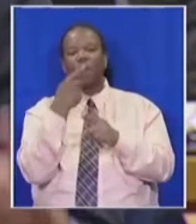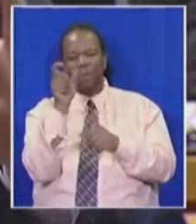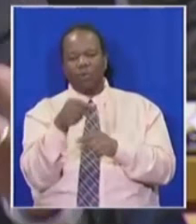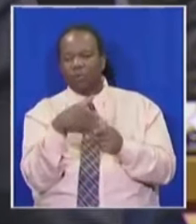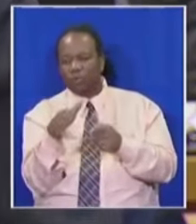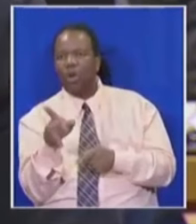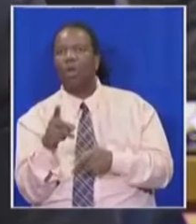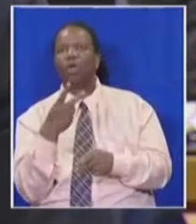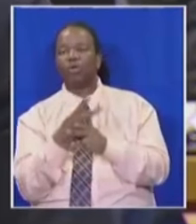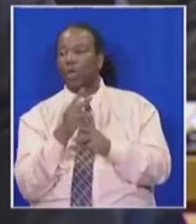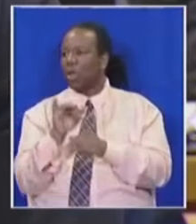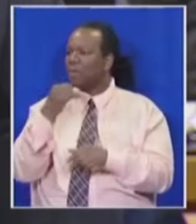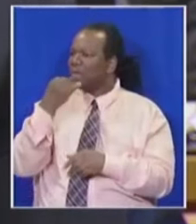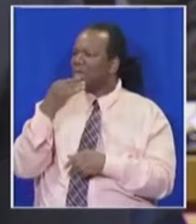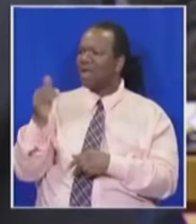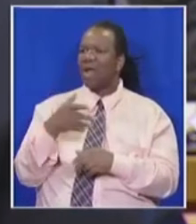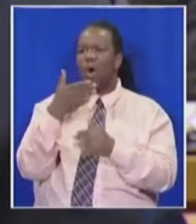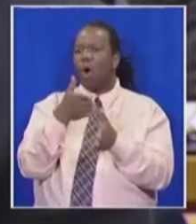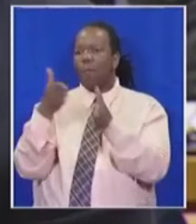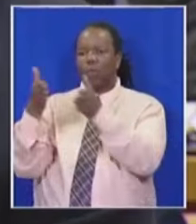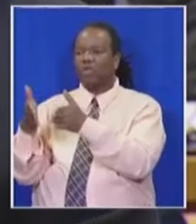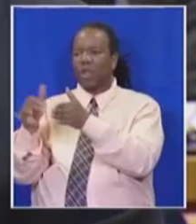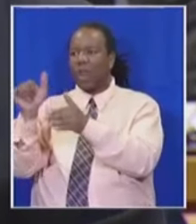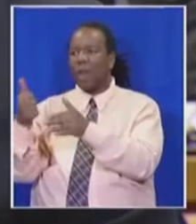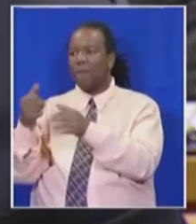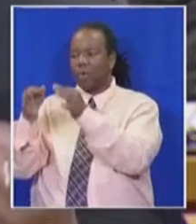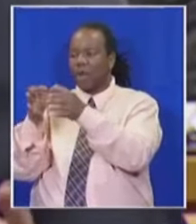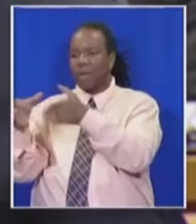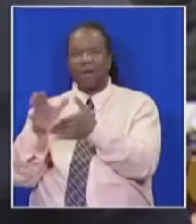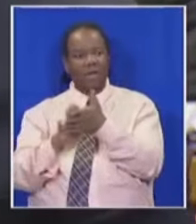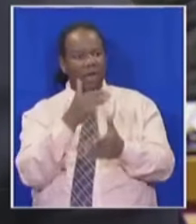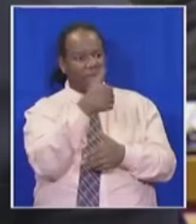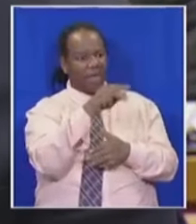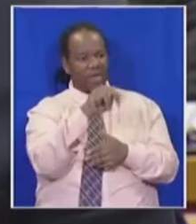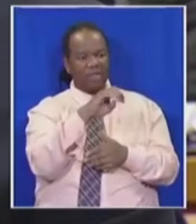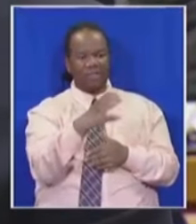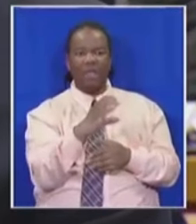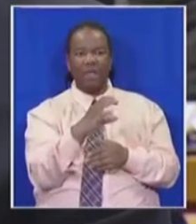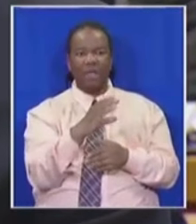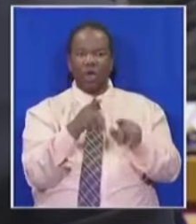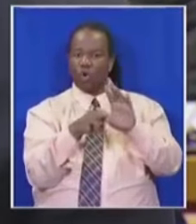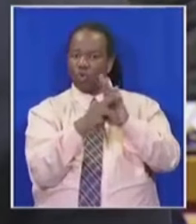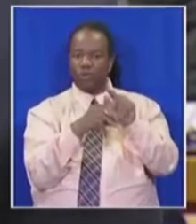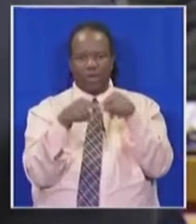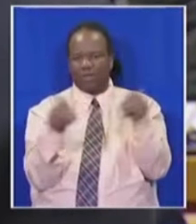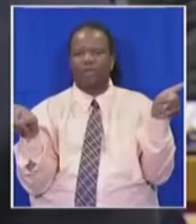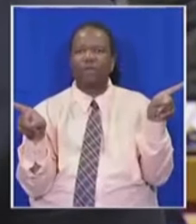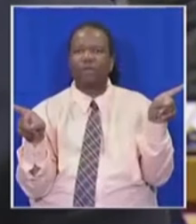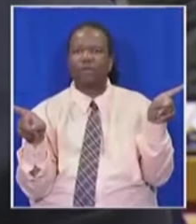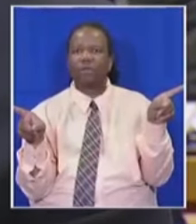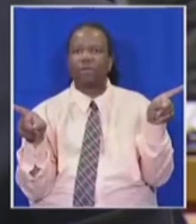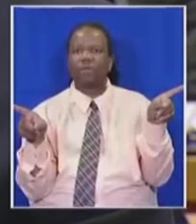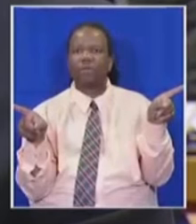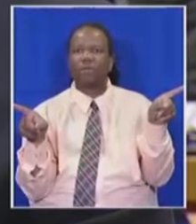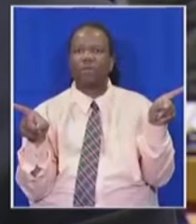opposition and another set of rules for the ANC. And if you are going to allow that member to ignore you and just remain seated when